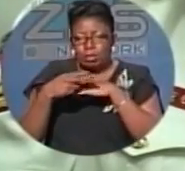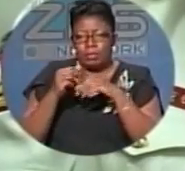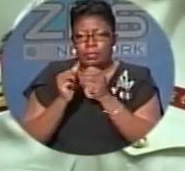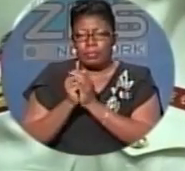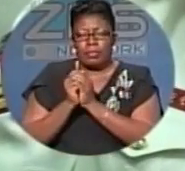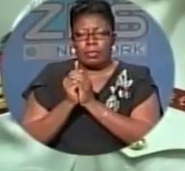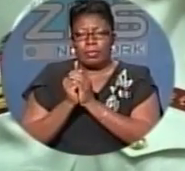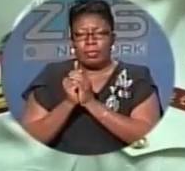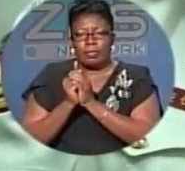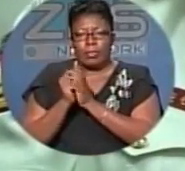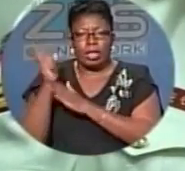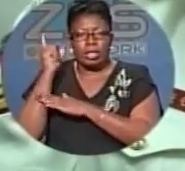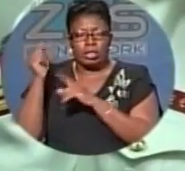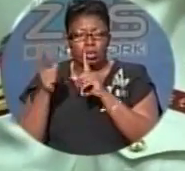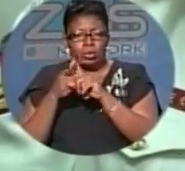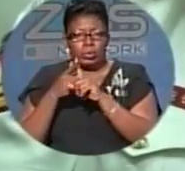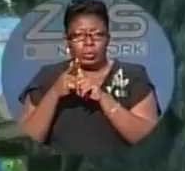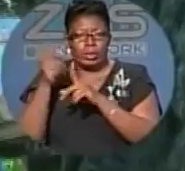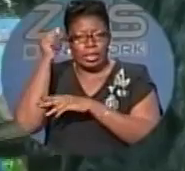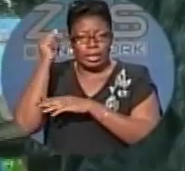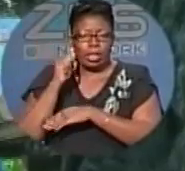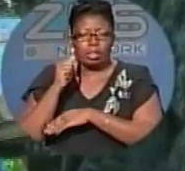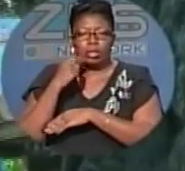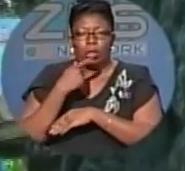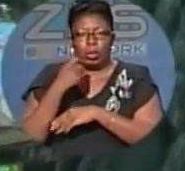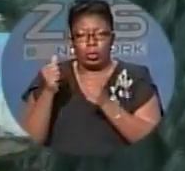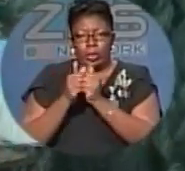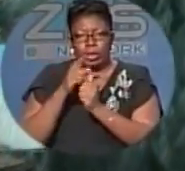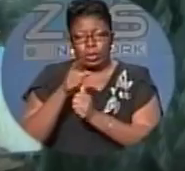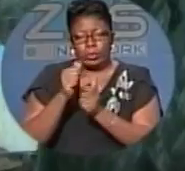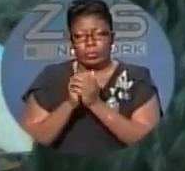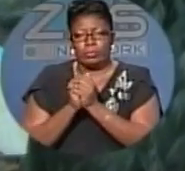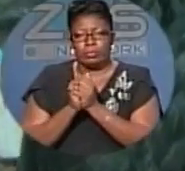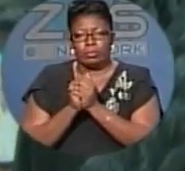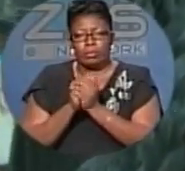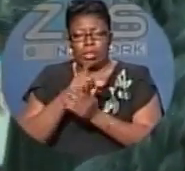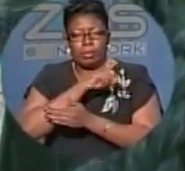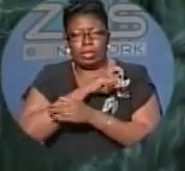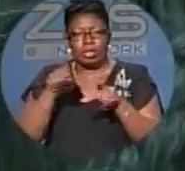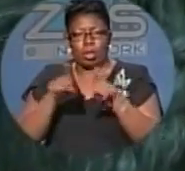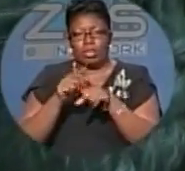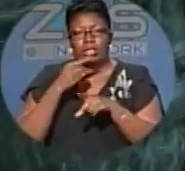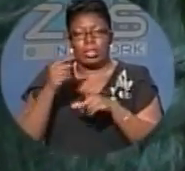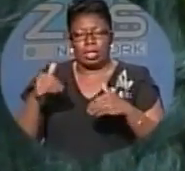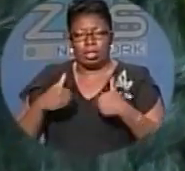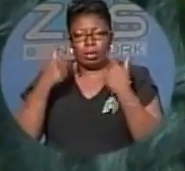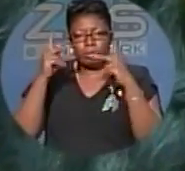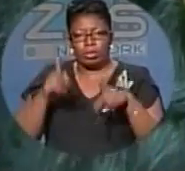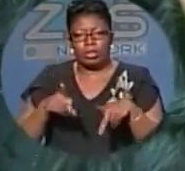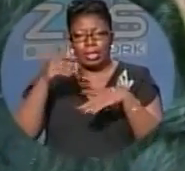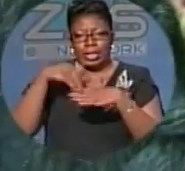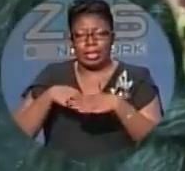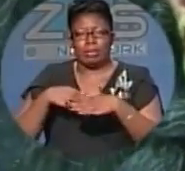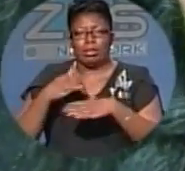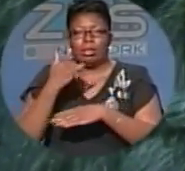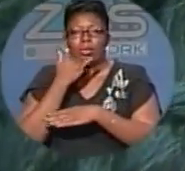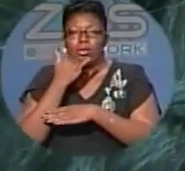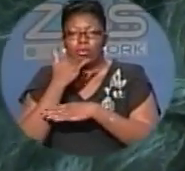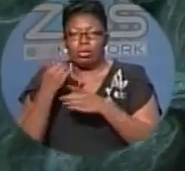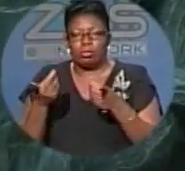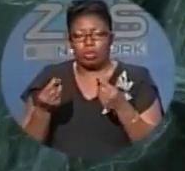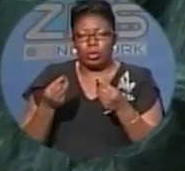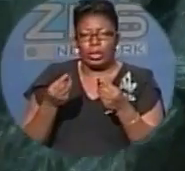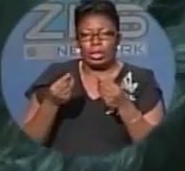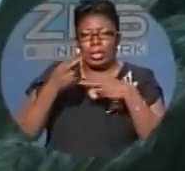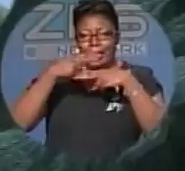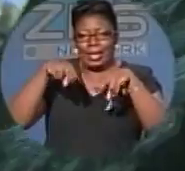the adult who will be with you. Police also say a number of youngsters engage in illegal practices like